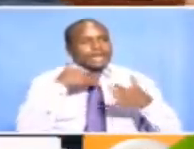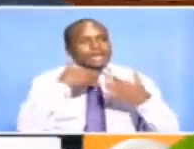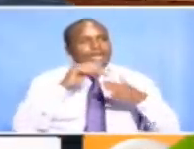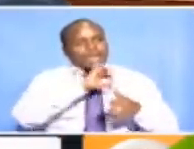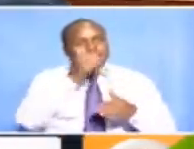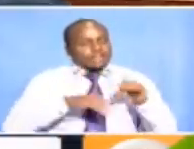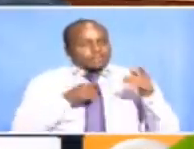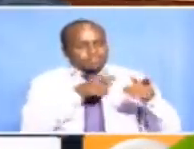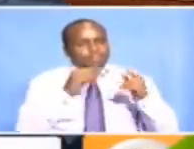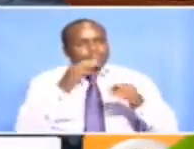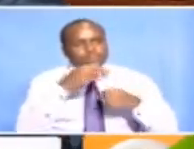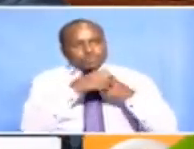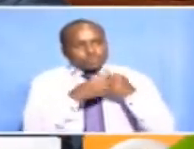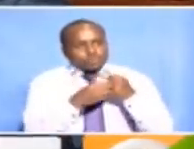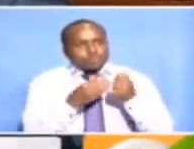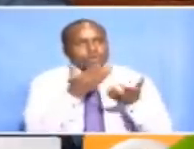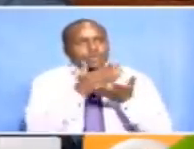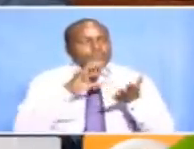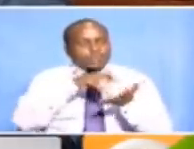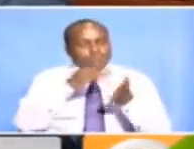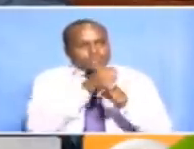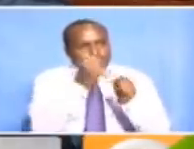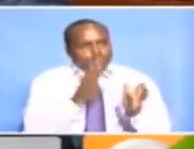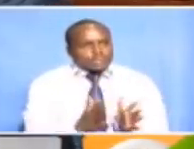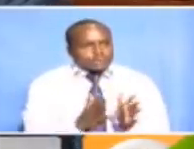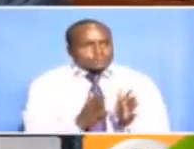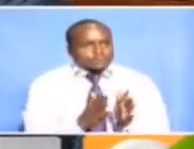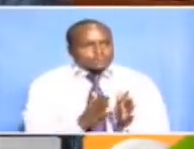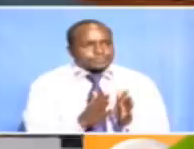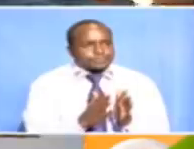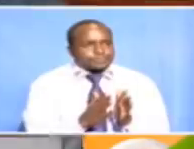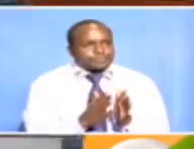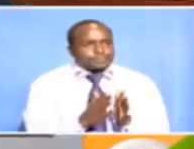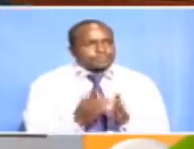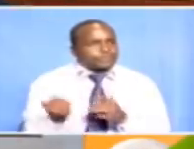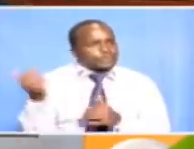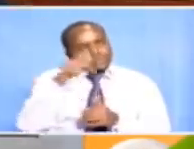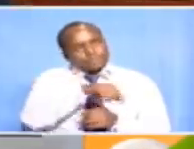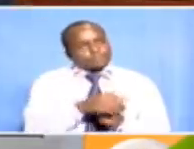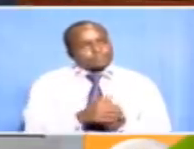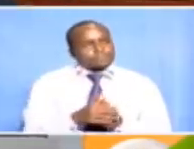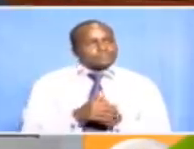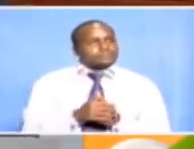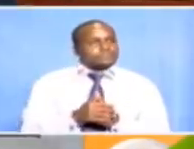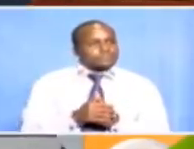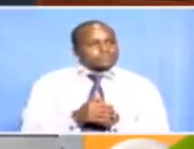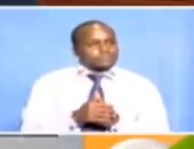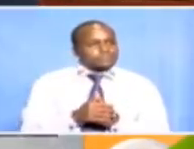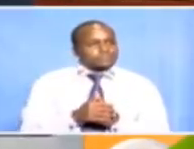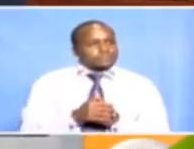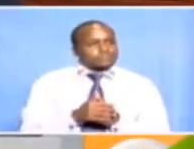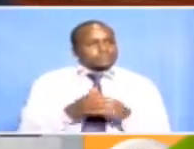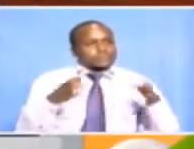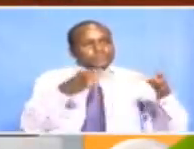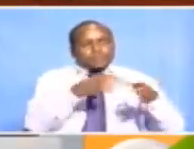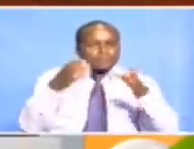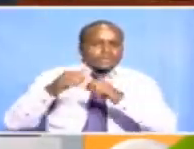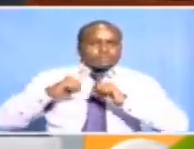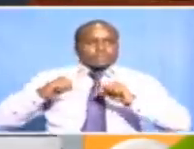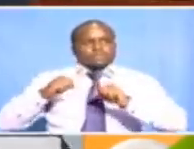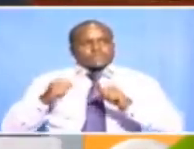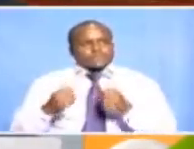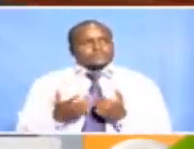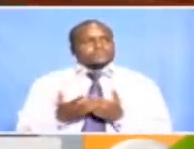of stakeholders in this great city of ours. Mukuje, the corporates, technocrats, wala wanapiga